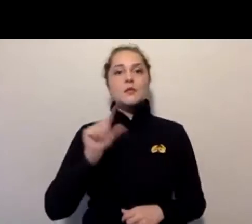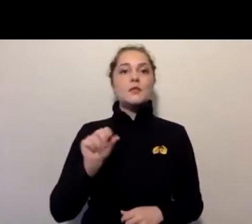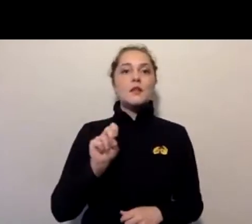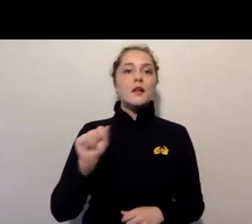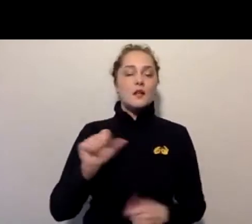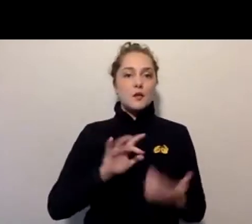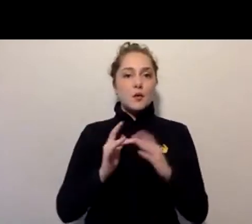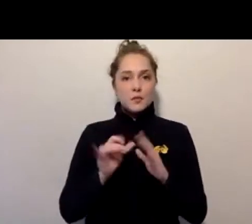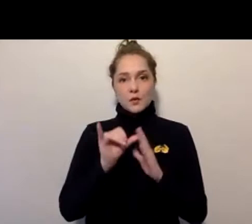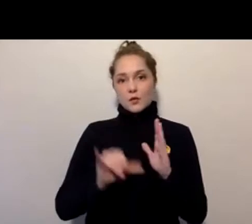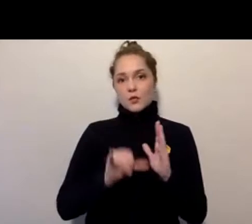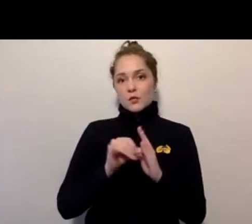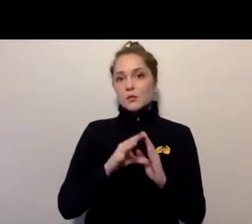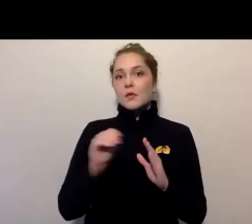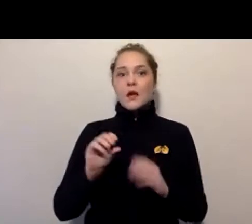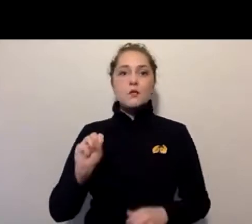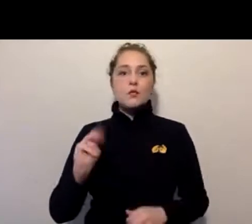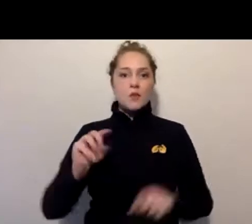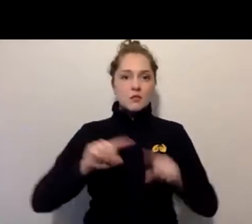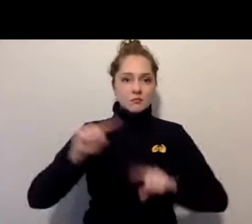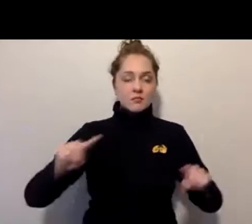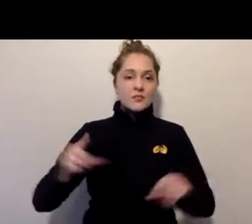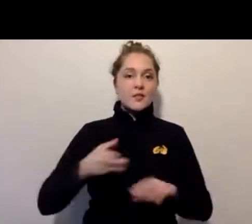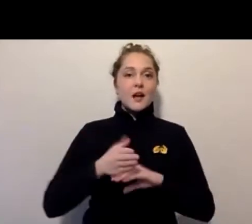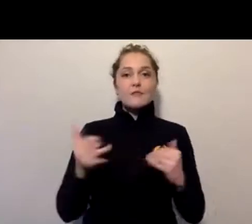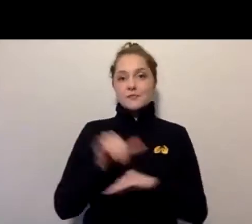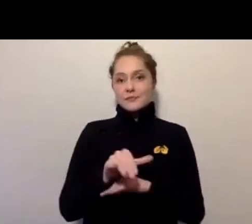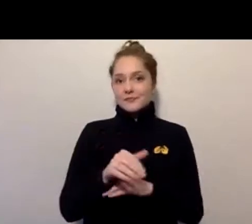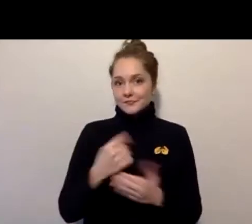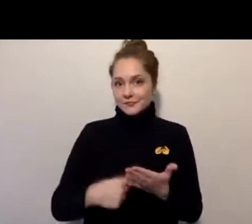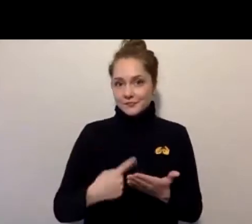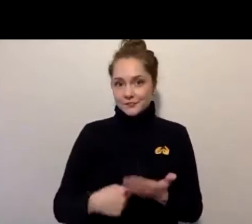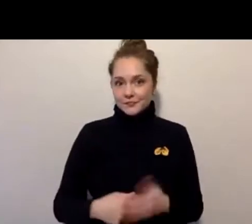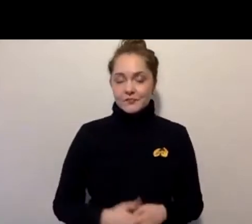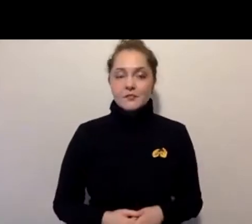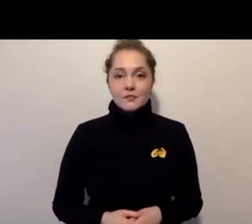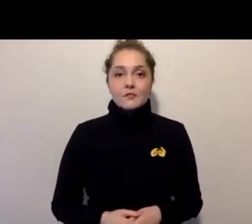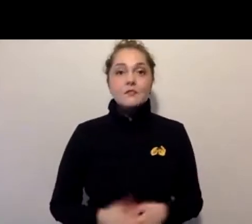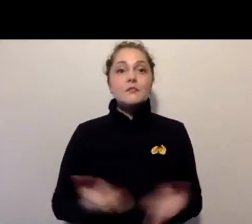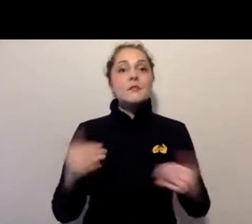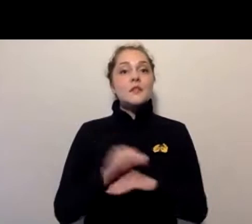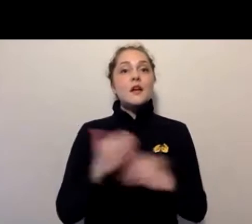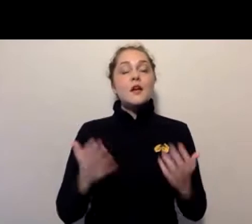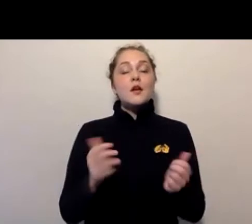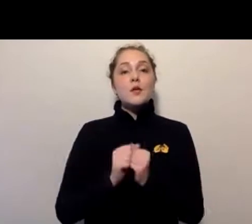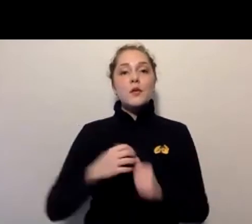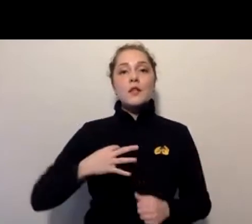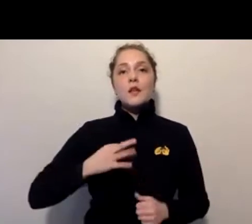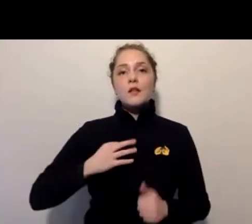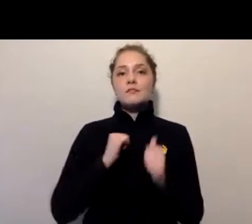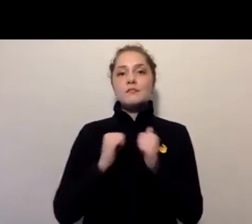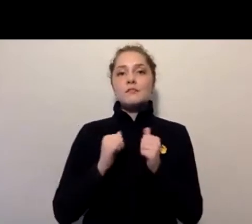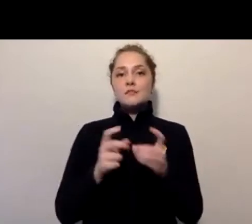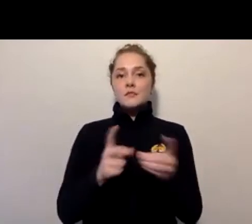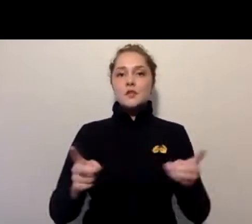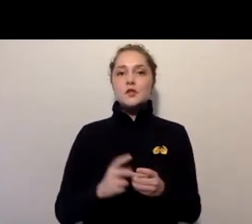YouTube channel, and social media platforms following tonight's conversation. We are here tonight with candidates running in the District 10 City